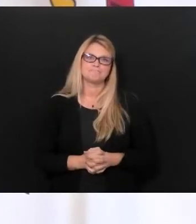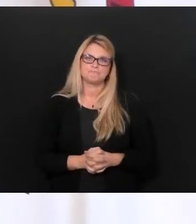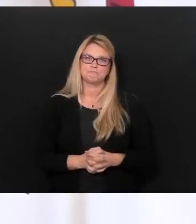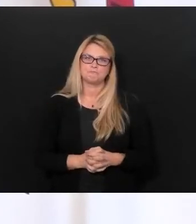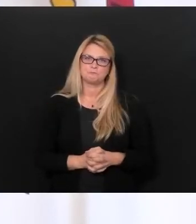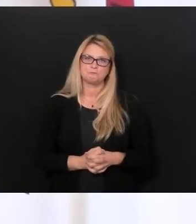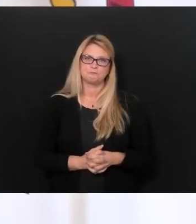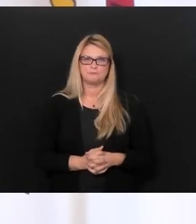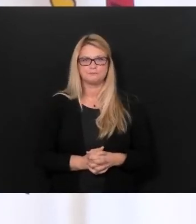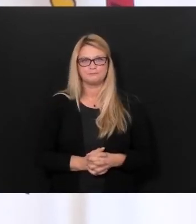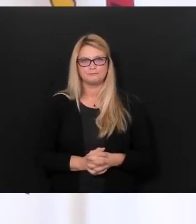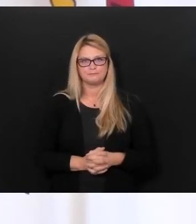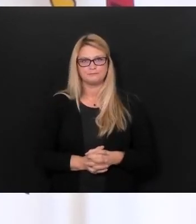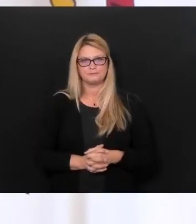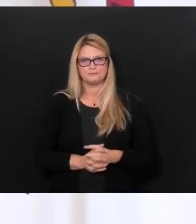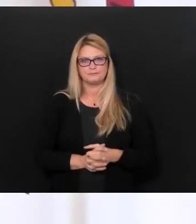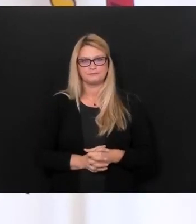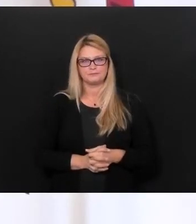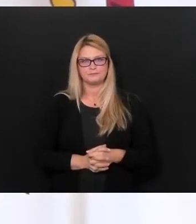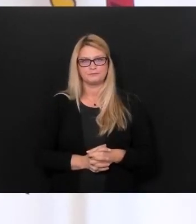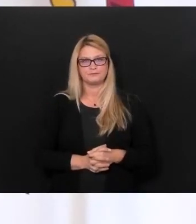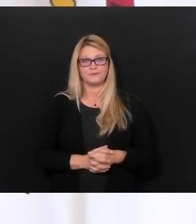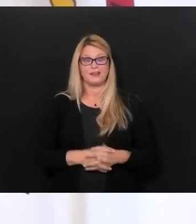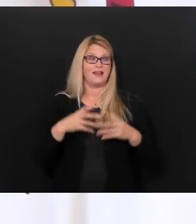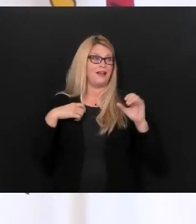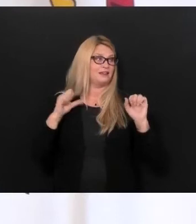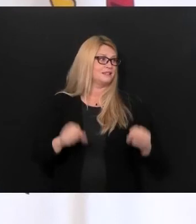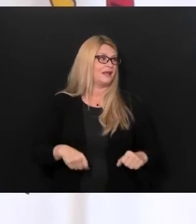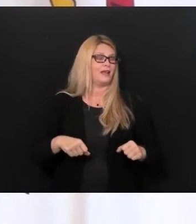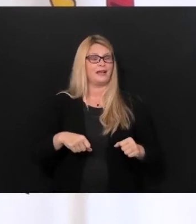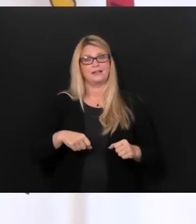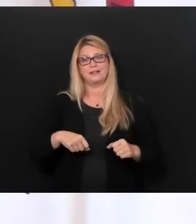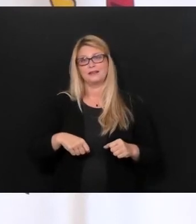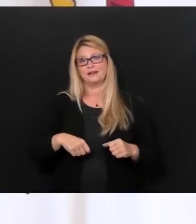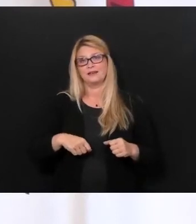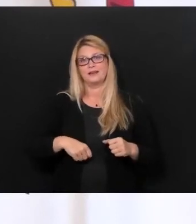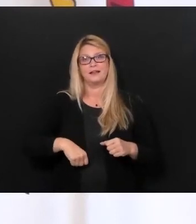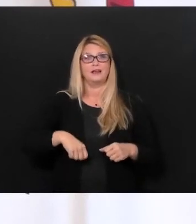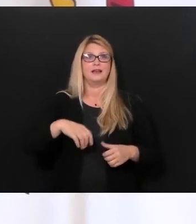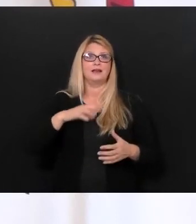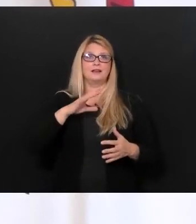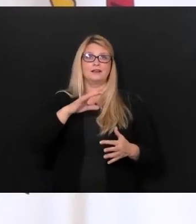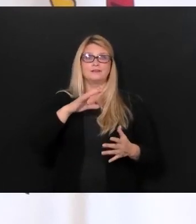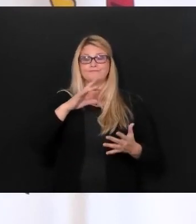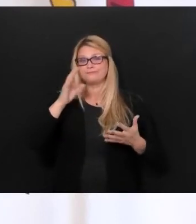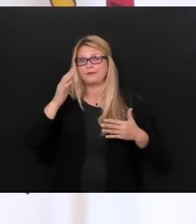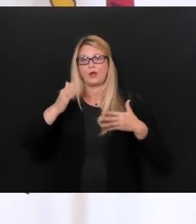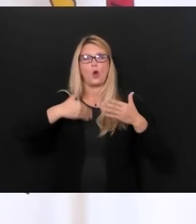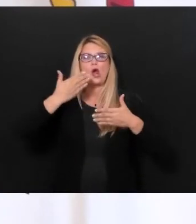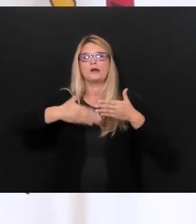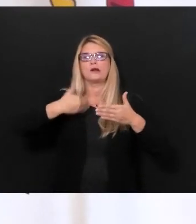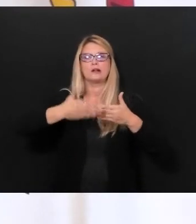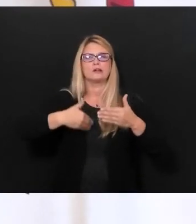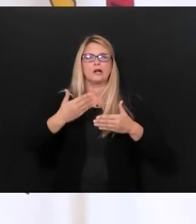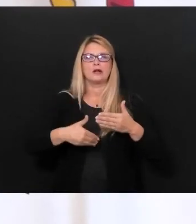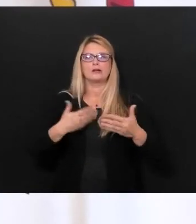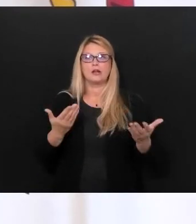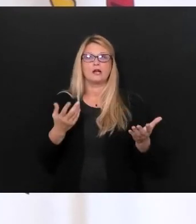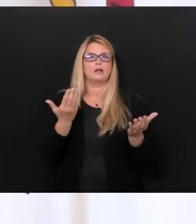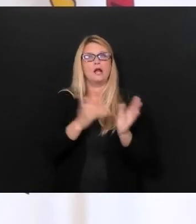Now look, I could go on and on and on. I could beat the drum until I'm sick as I can,